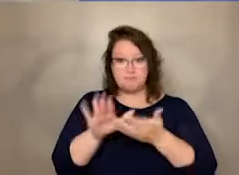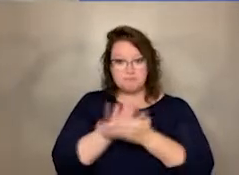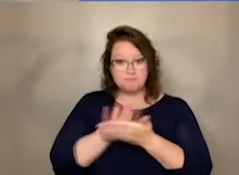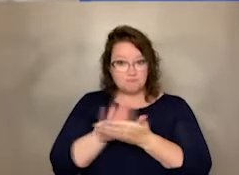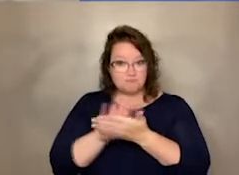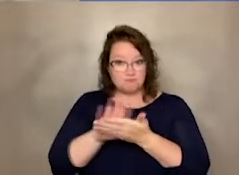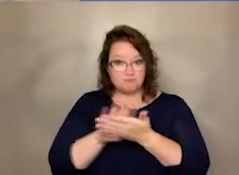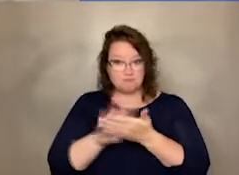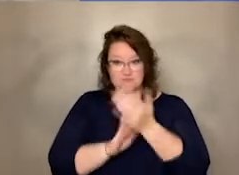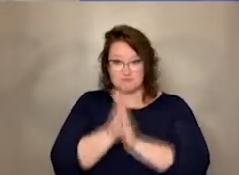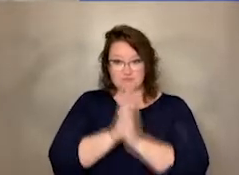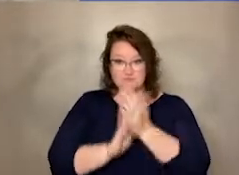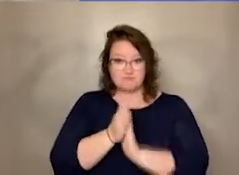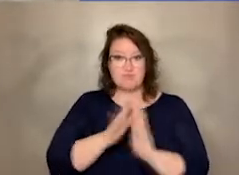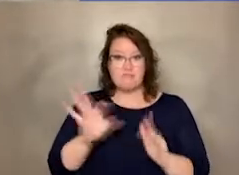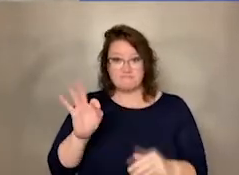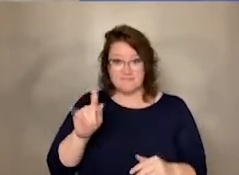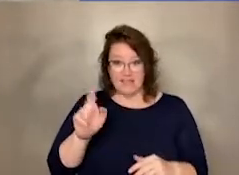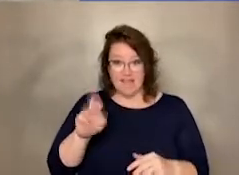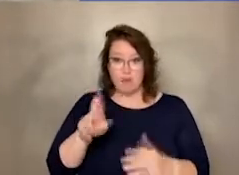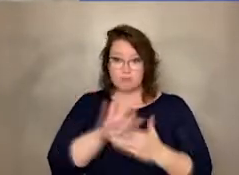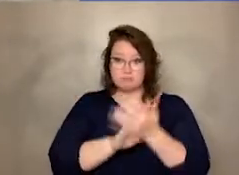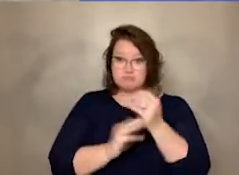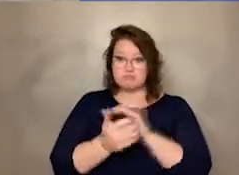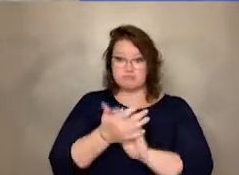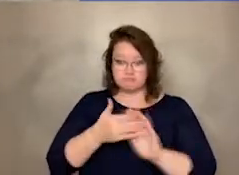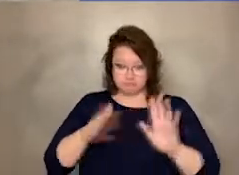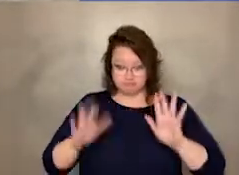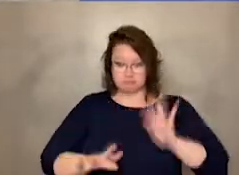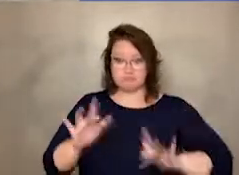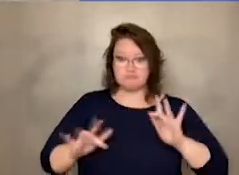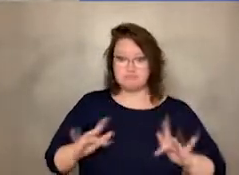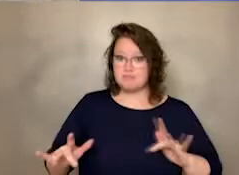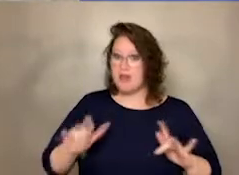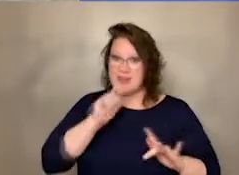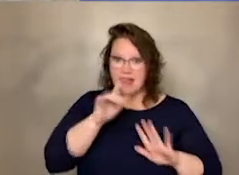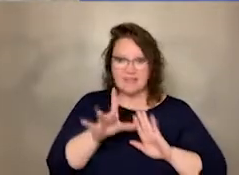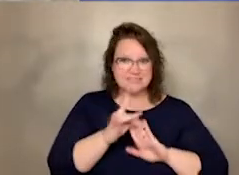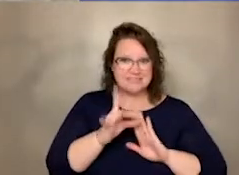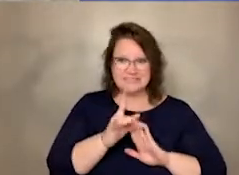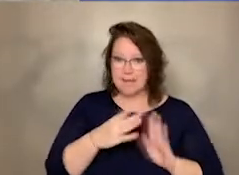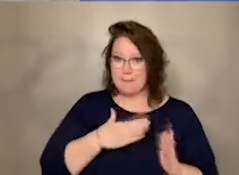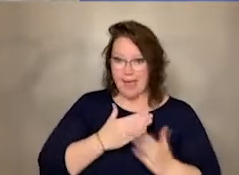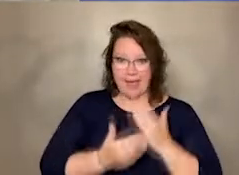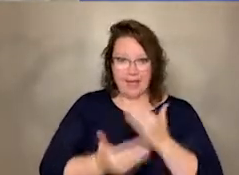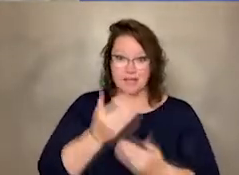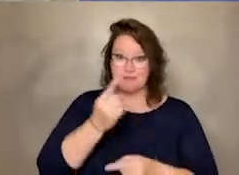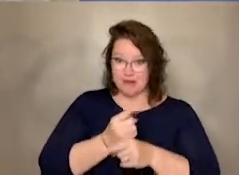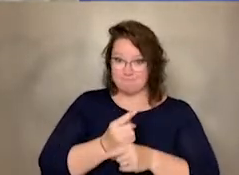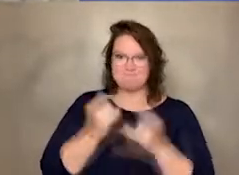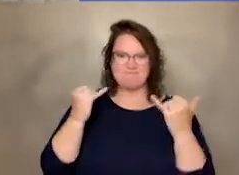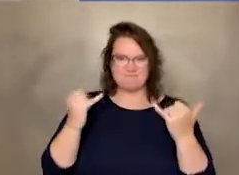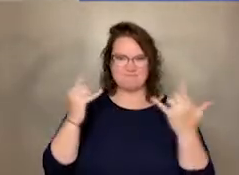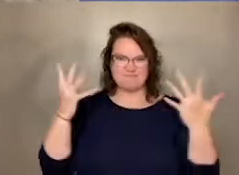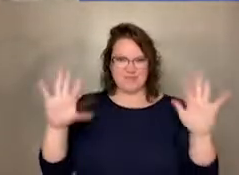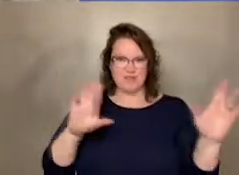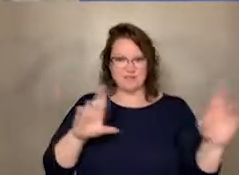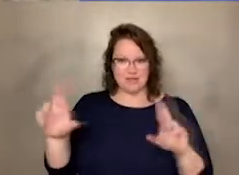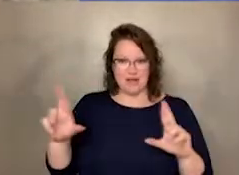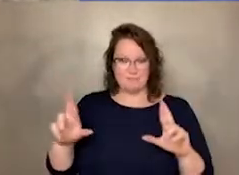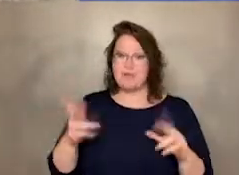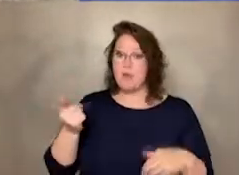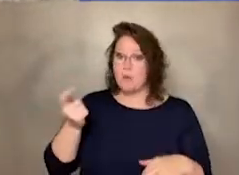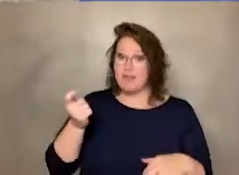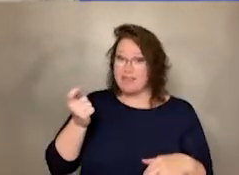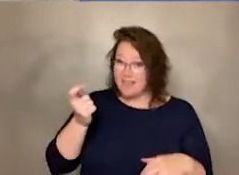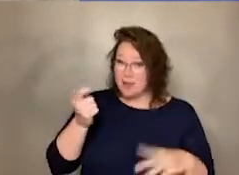flour. See, I can touch it now and no more dough gets on my hand. So I'm going to take a little bit more flour